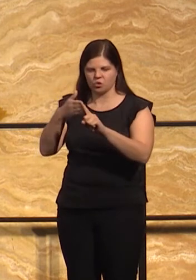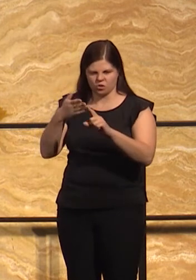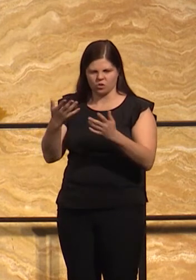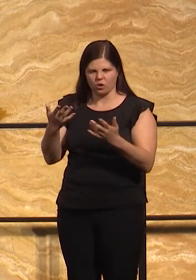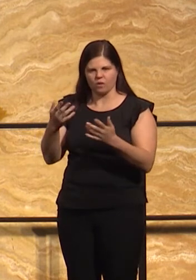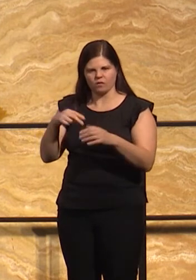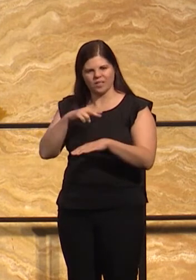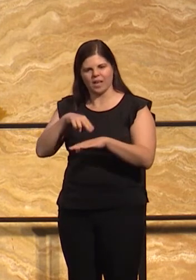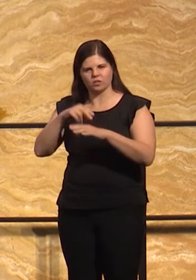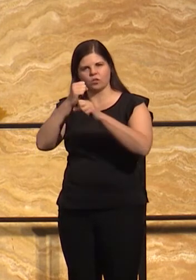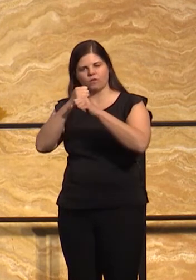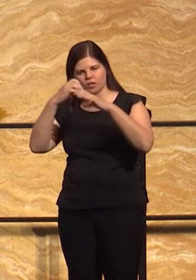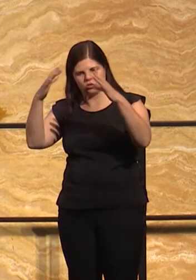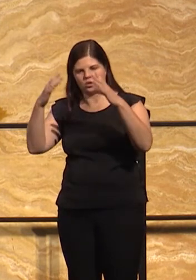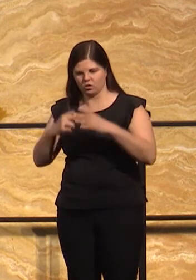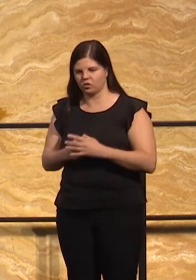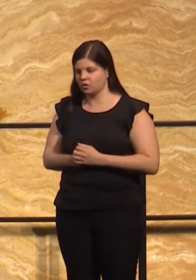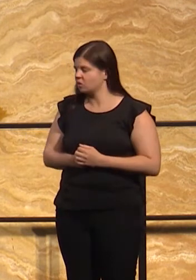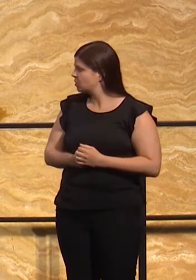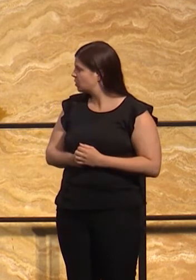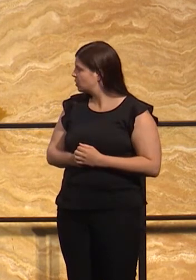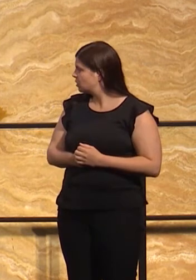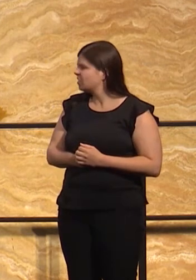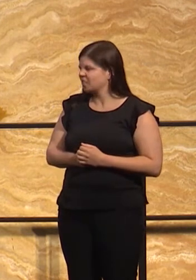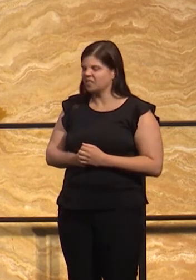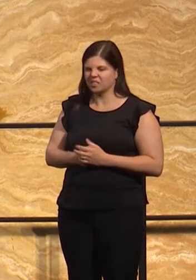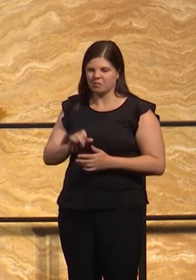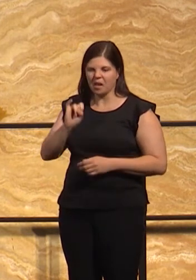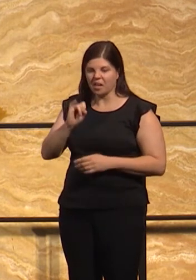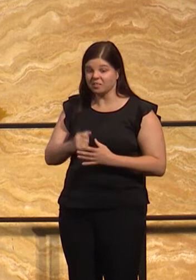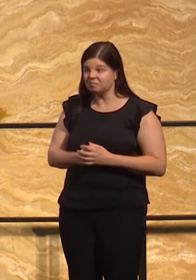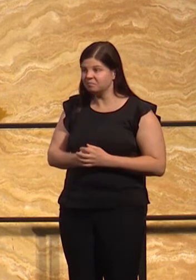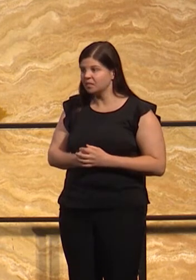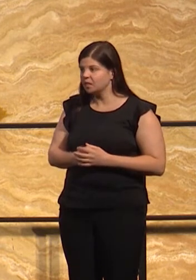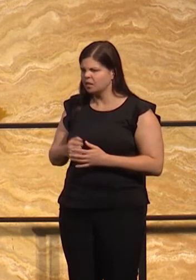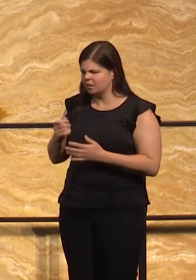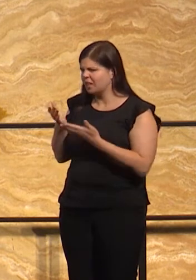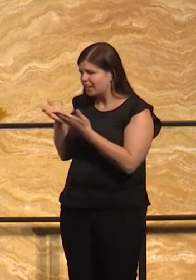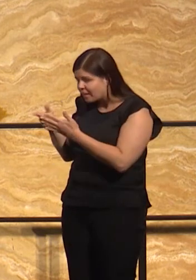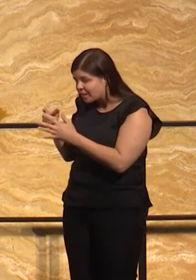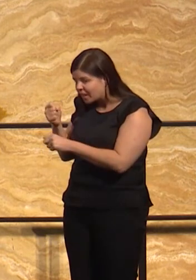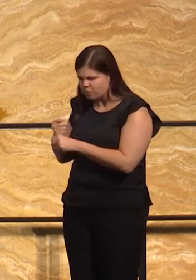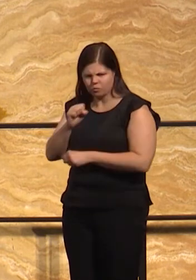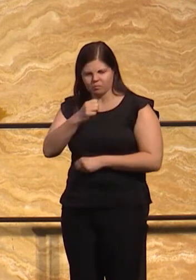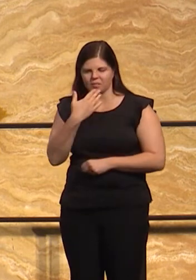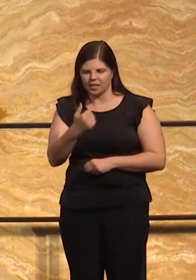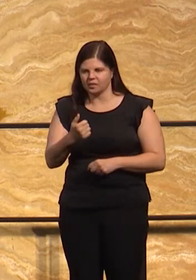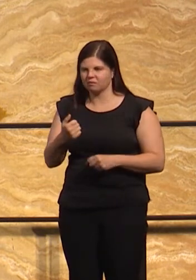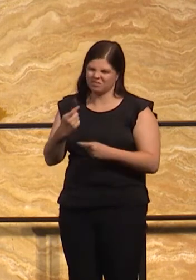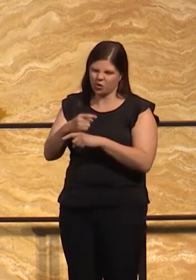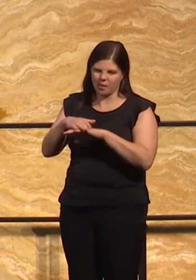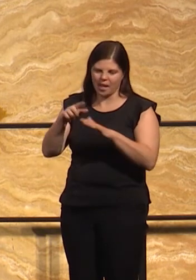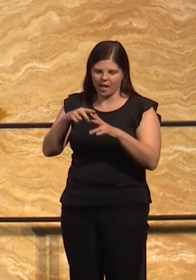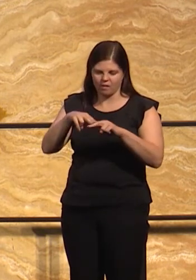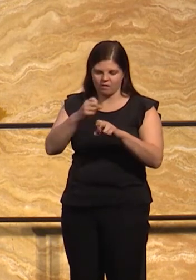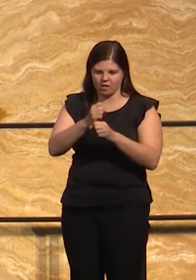people of the country, then it's just as bad. Could I give you an example then? Yes, please do. What if we're talking about Afghanistan and we're